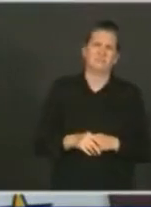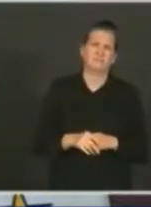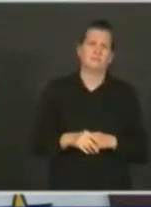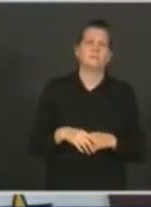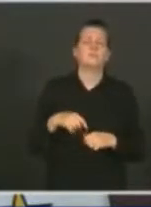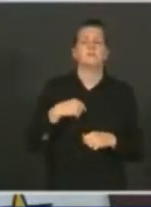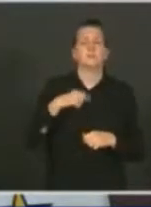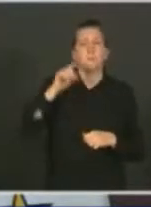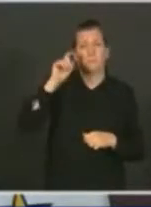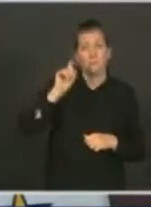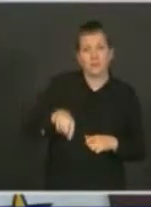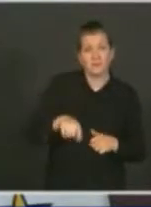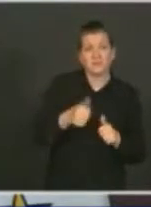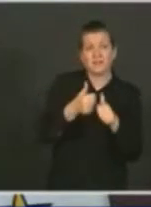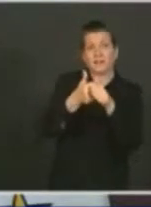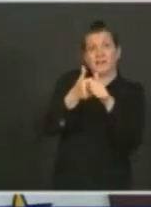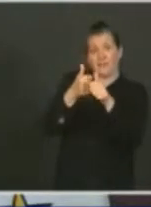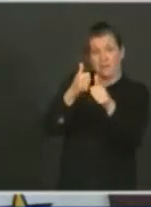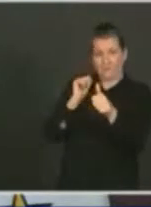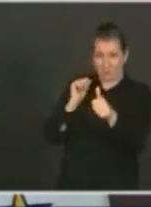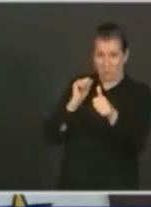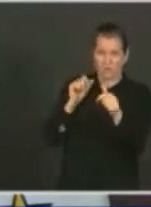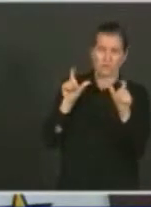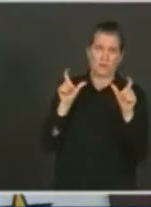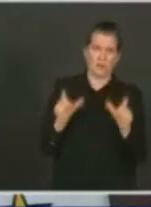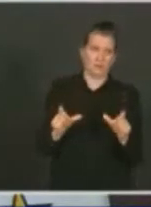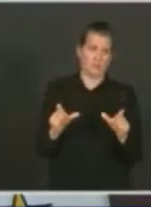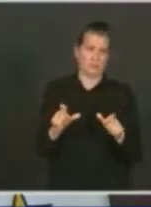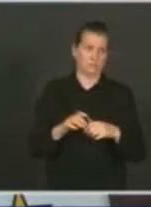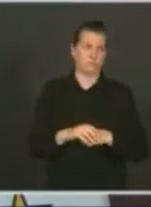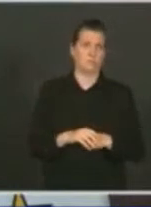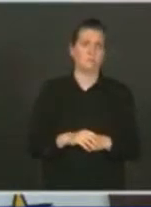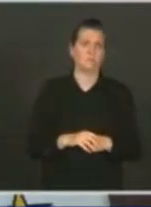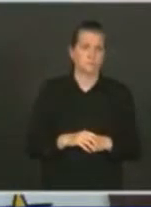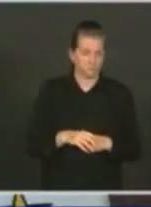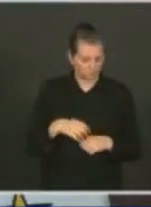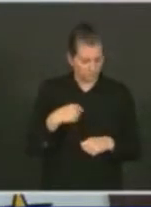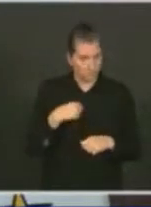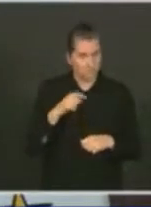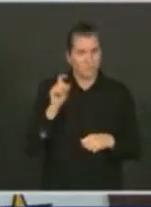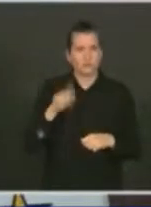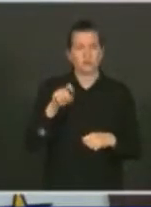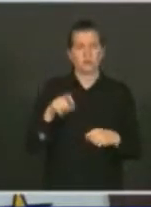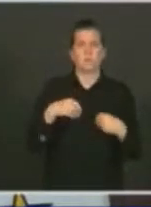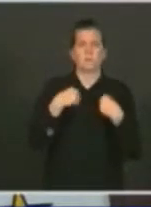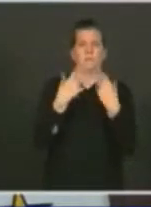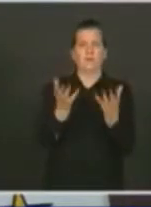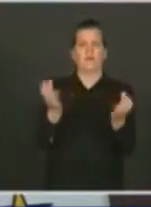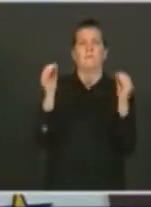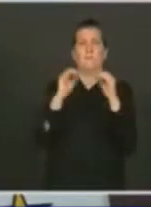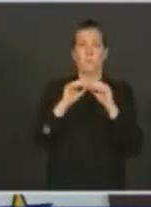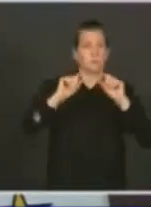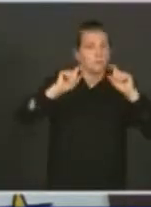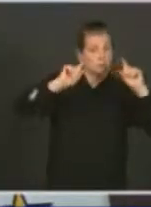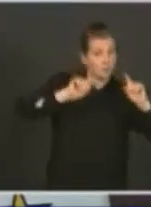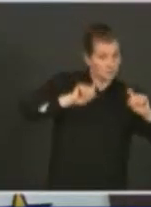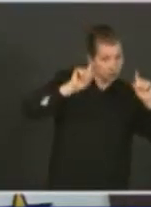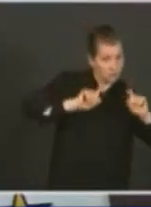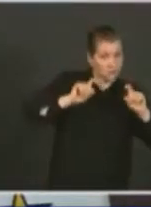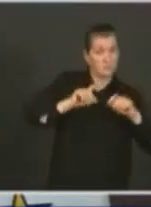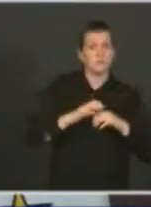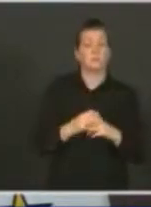try to do more testing, yes. We ought to try to get people to comply. I think around the